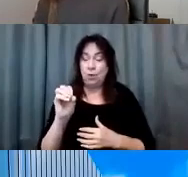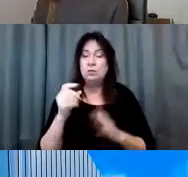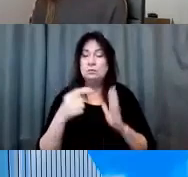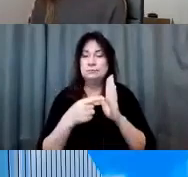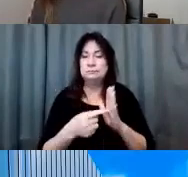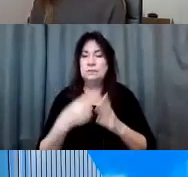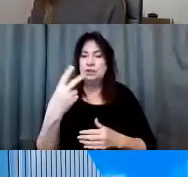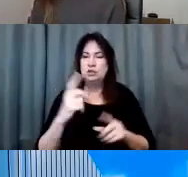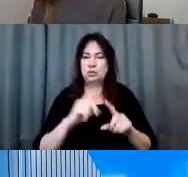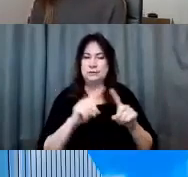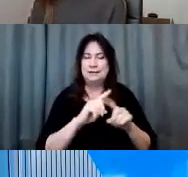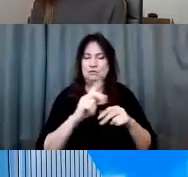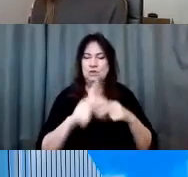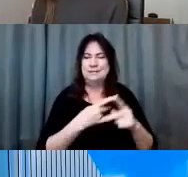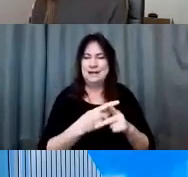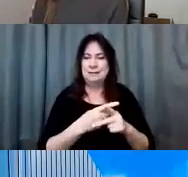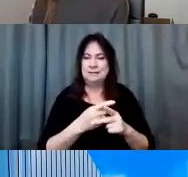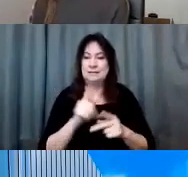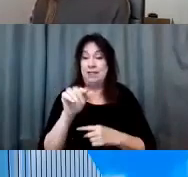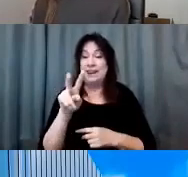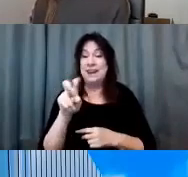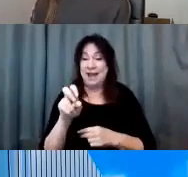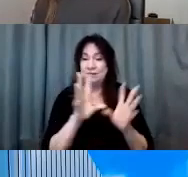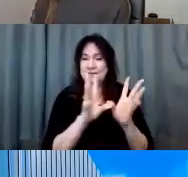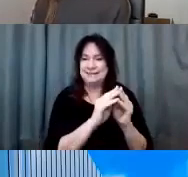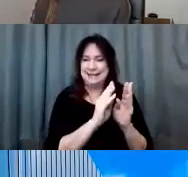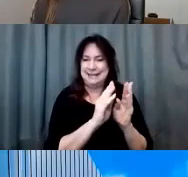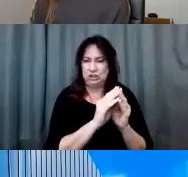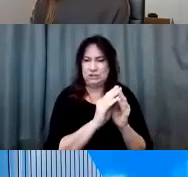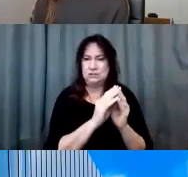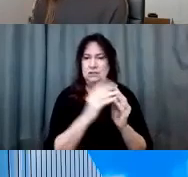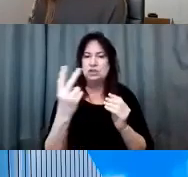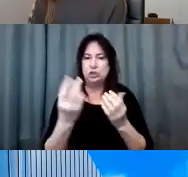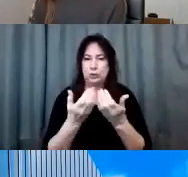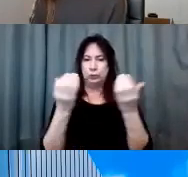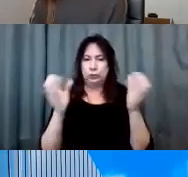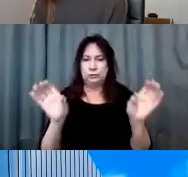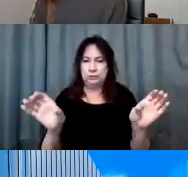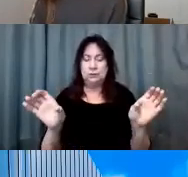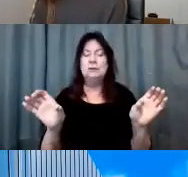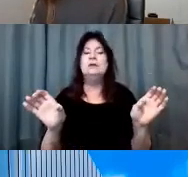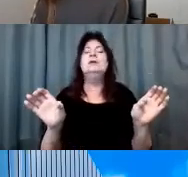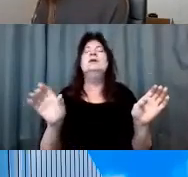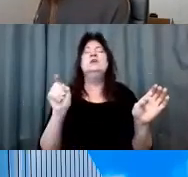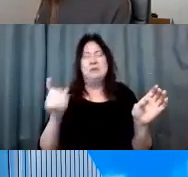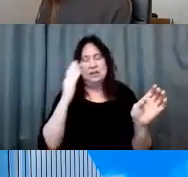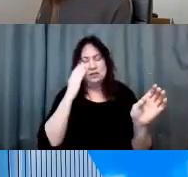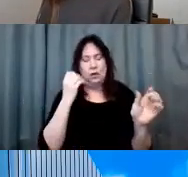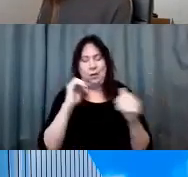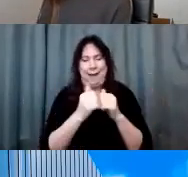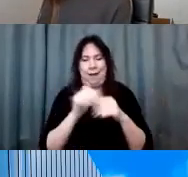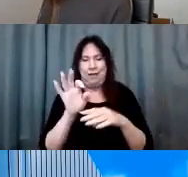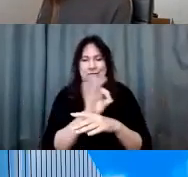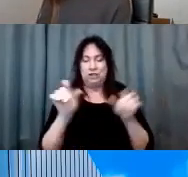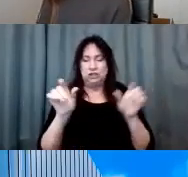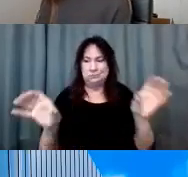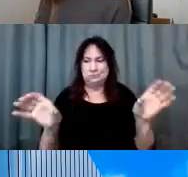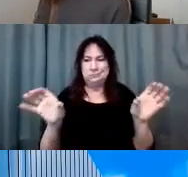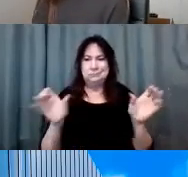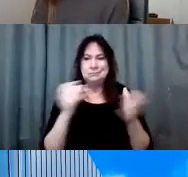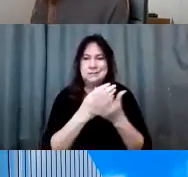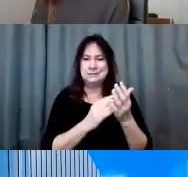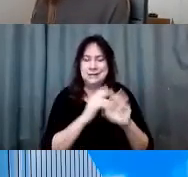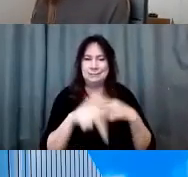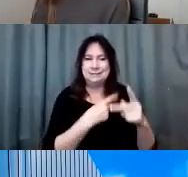different types of live sessions. It's going to be important to know how both of them function because some session types